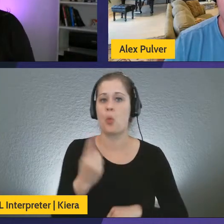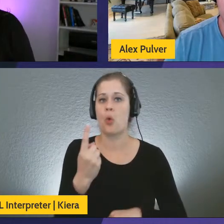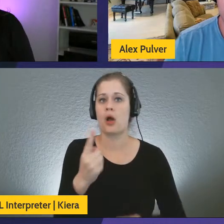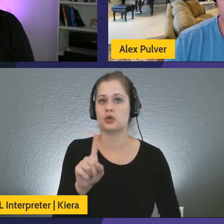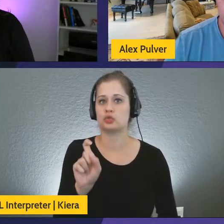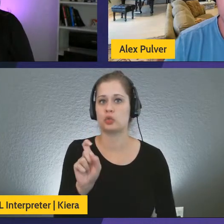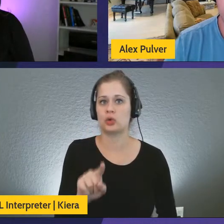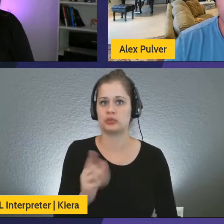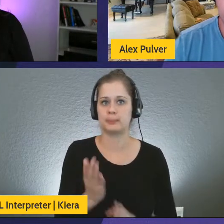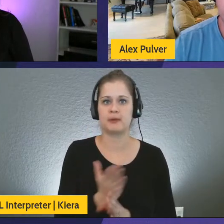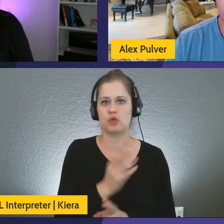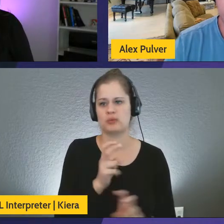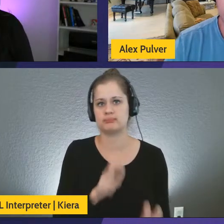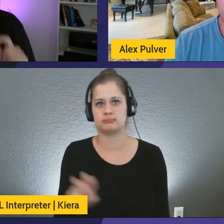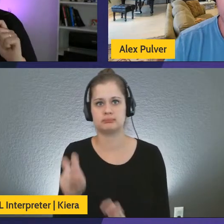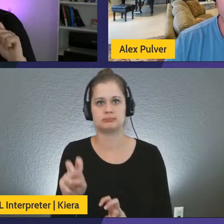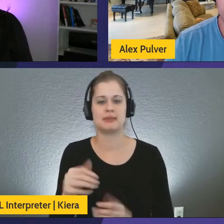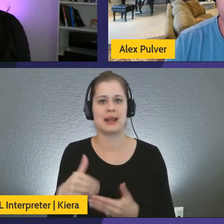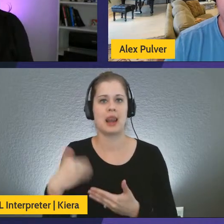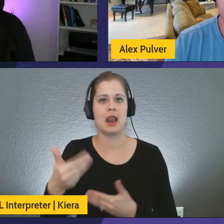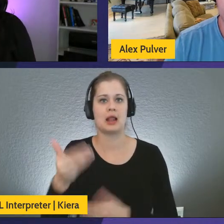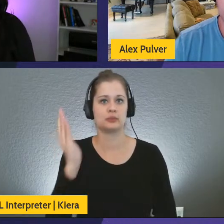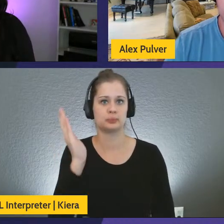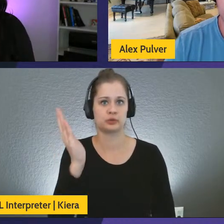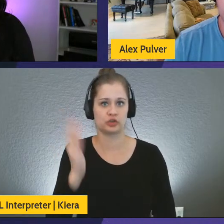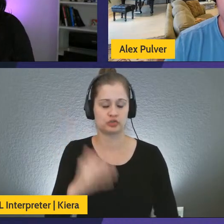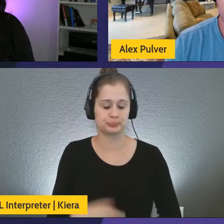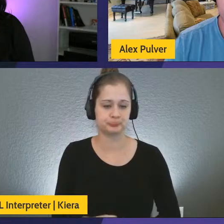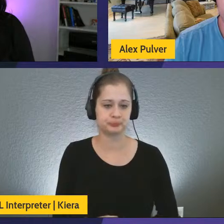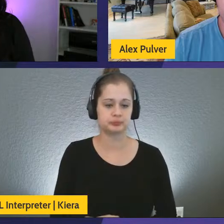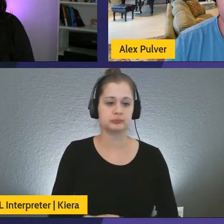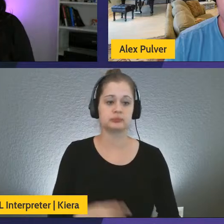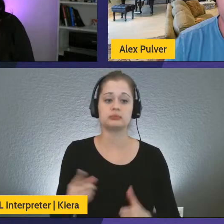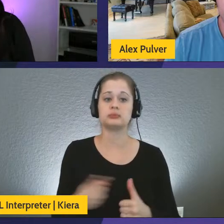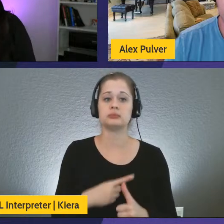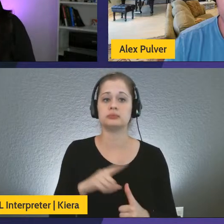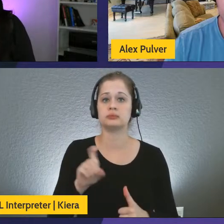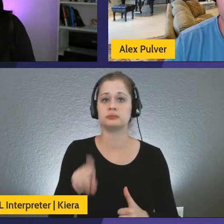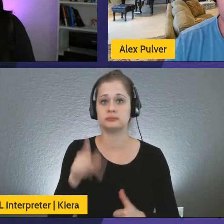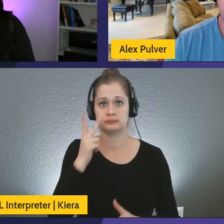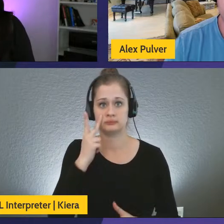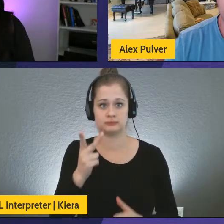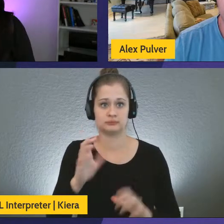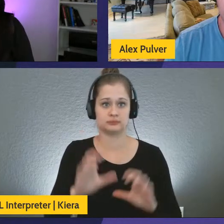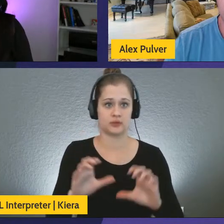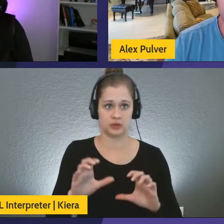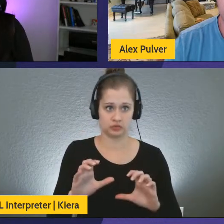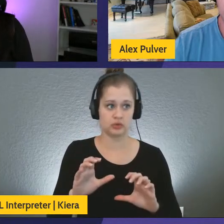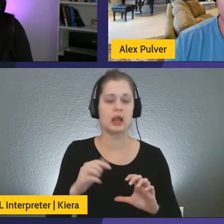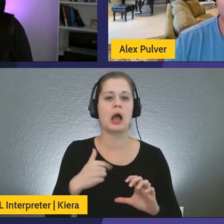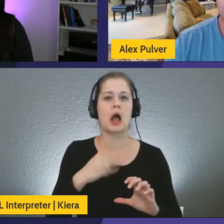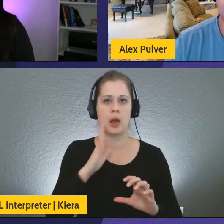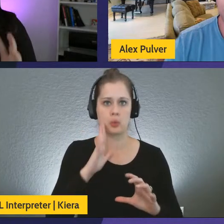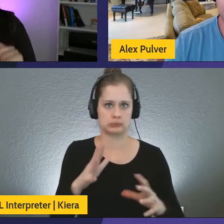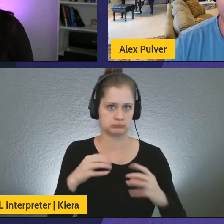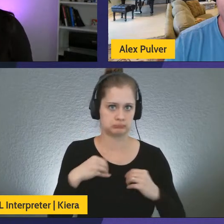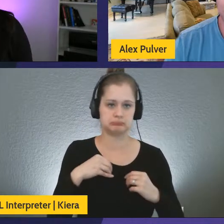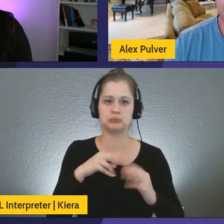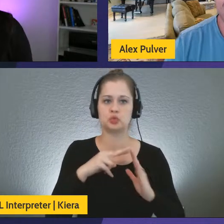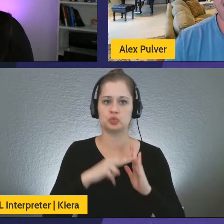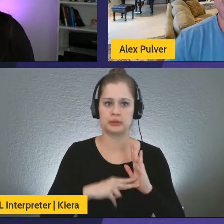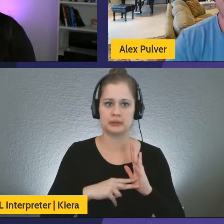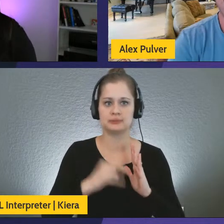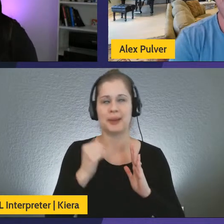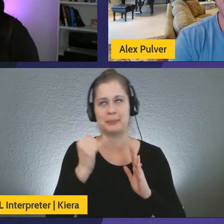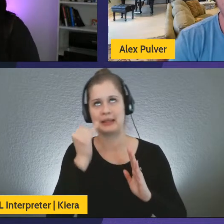go to the next presentation. So the first question that comes in the chat, I will take it for Alex, if it's relevant